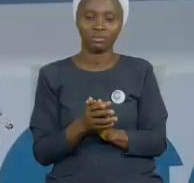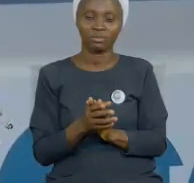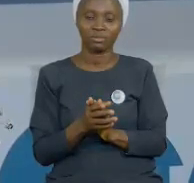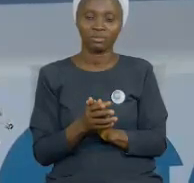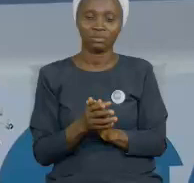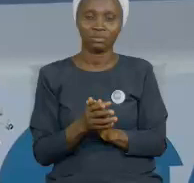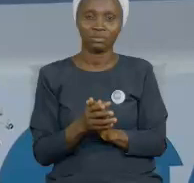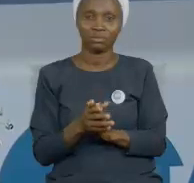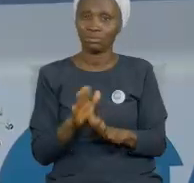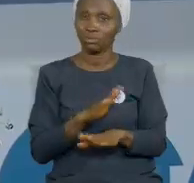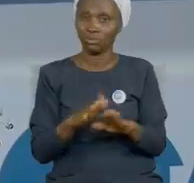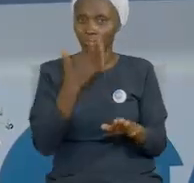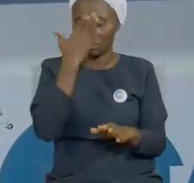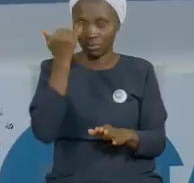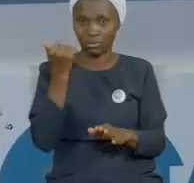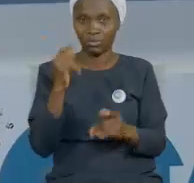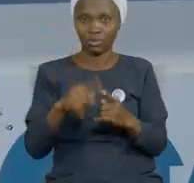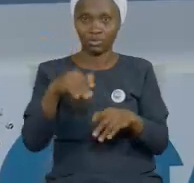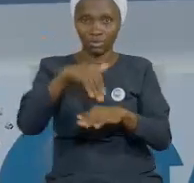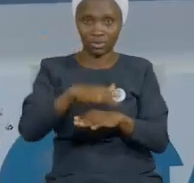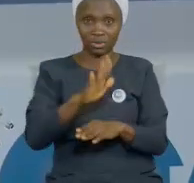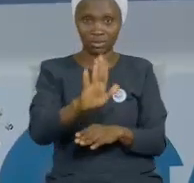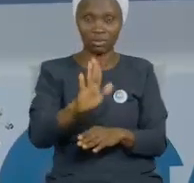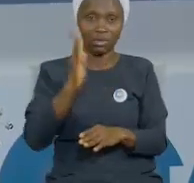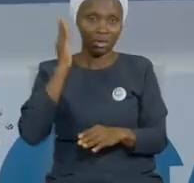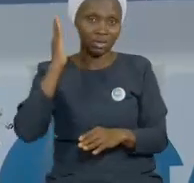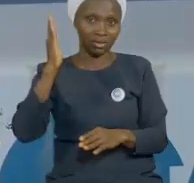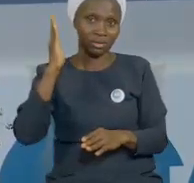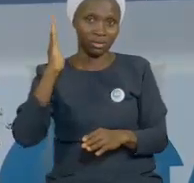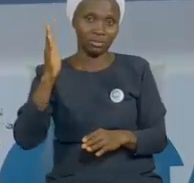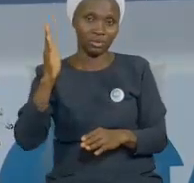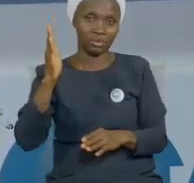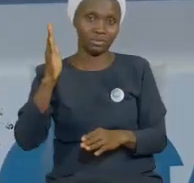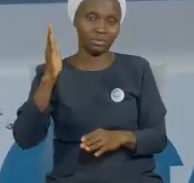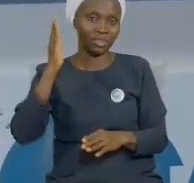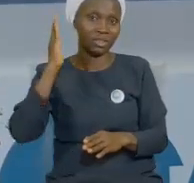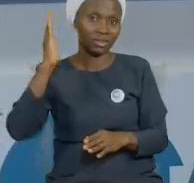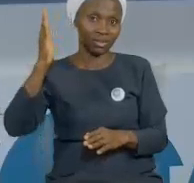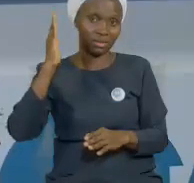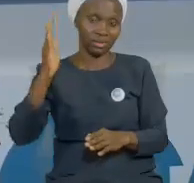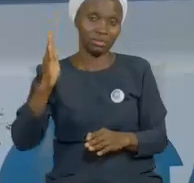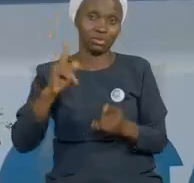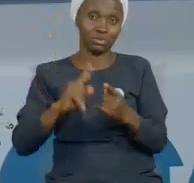don't forget to send your testimony through the WhatsApp number that is below the screen.